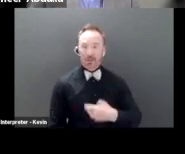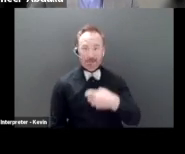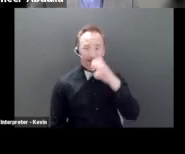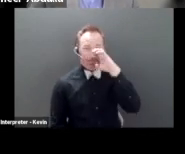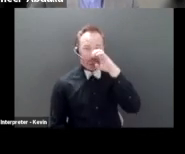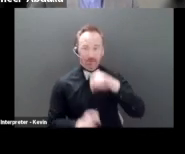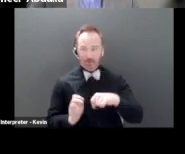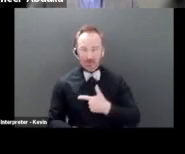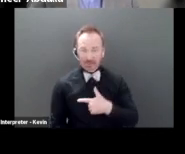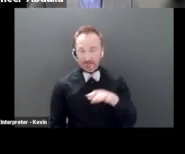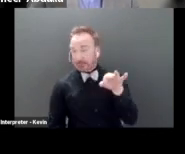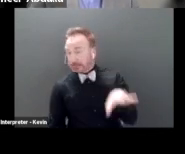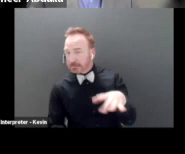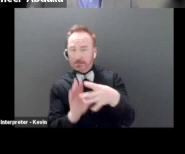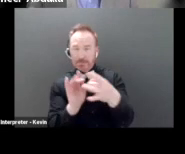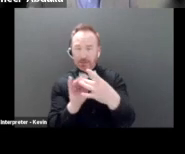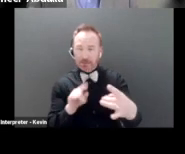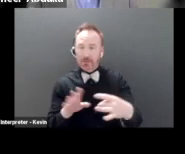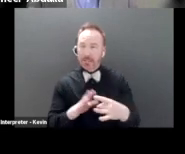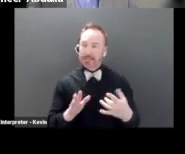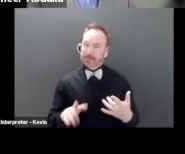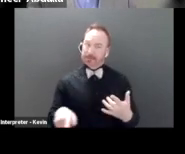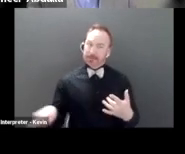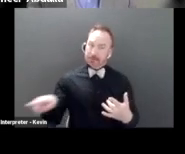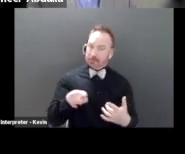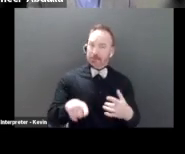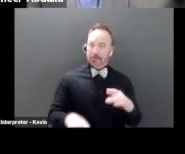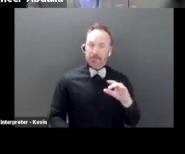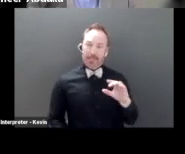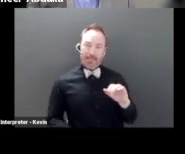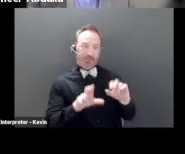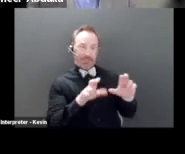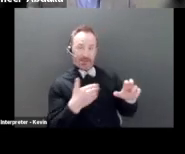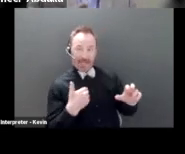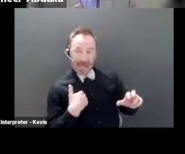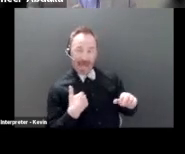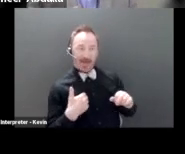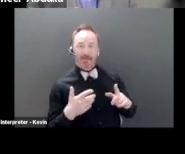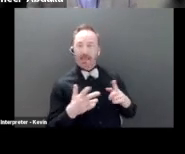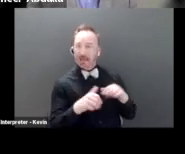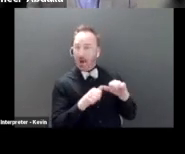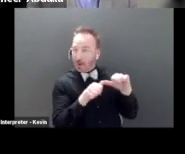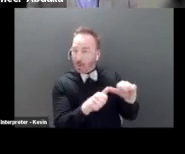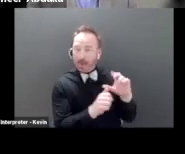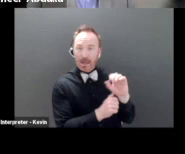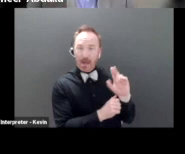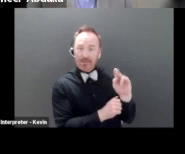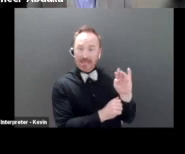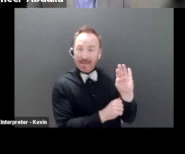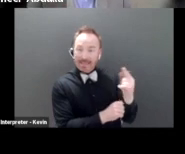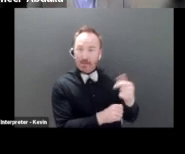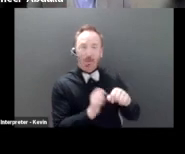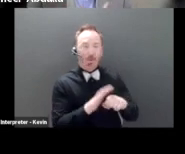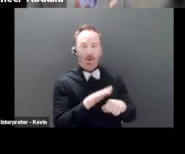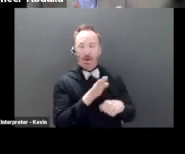to bring that out just in case people had those types of shares outstanding, or had that kind of investment, or even contemplating issuing that